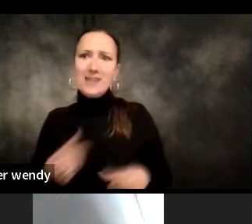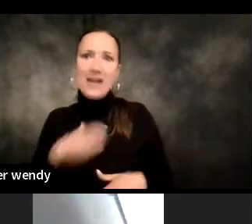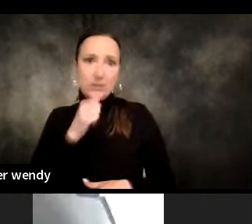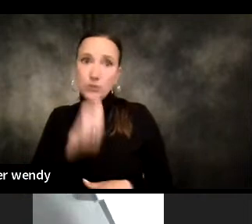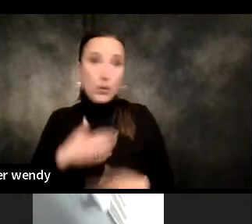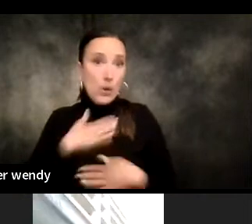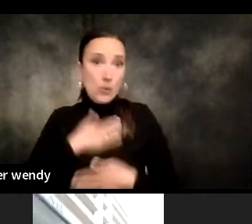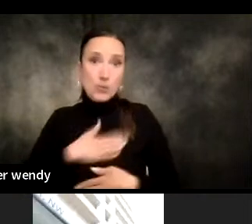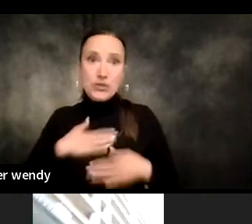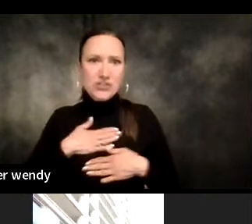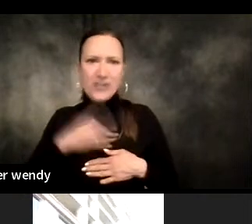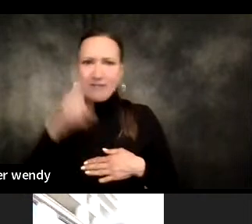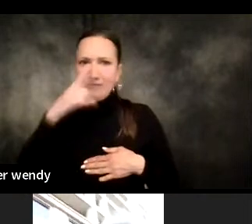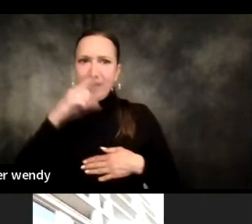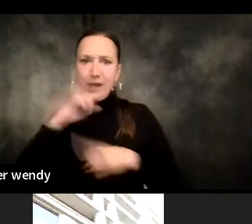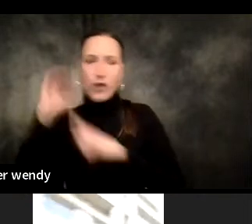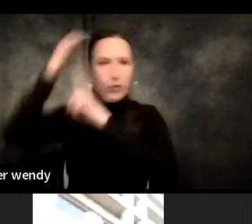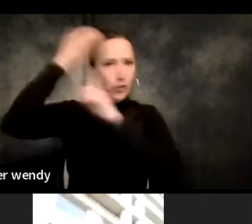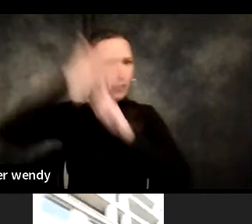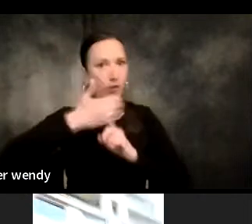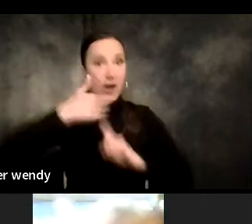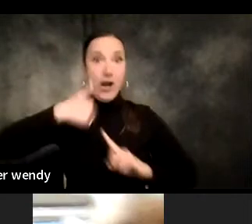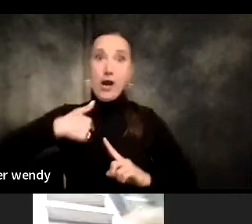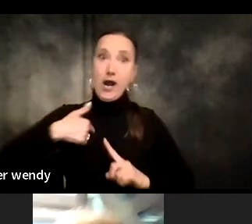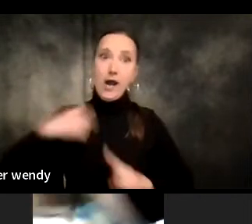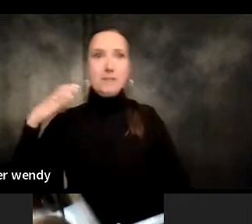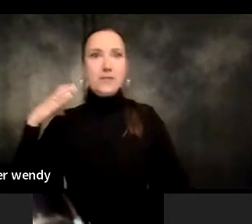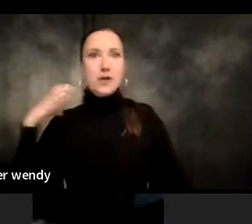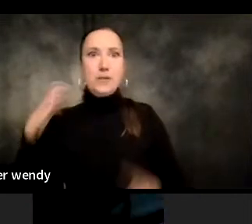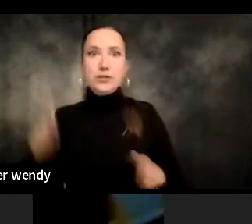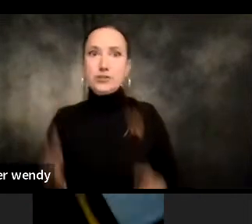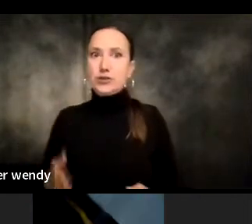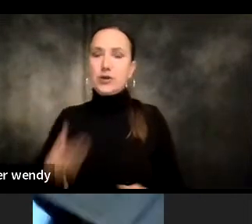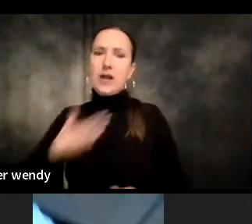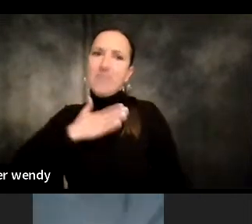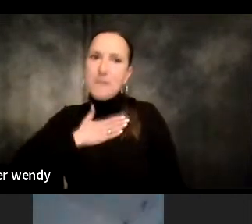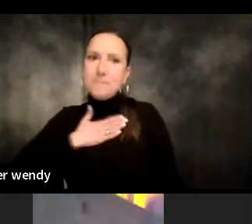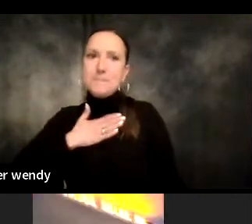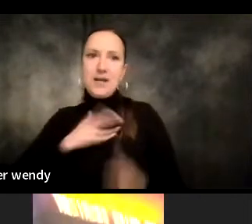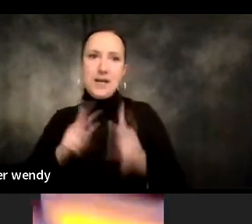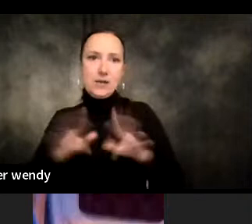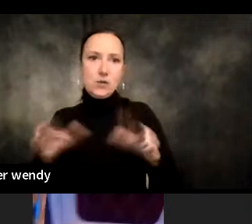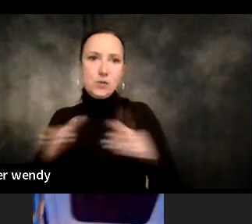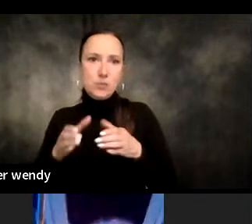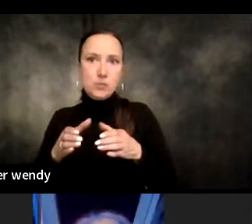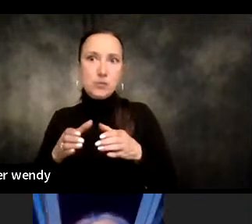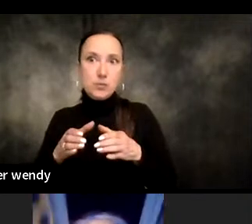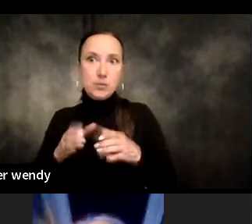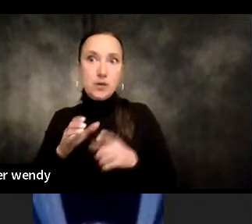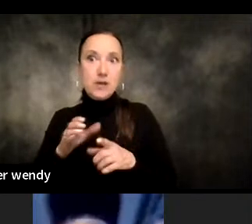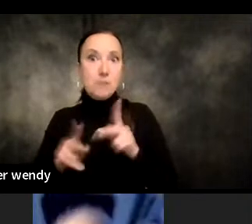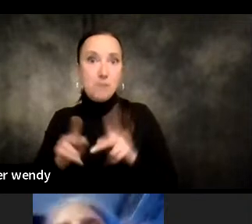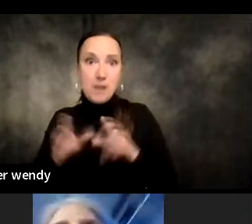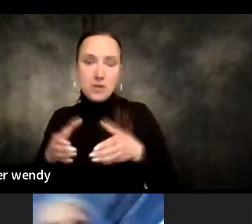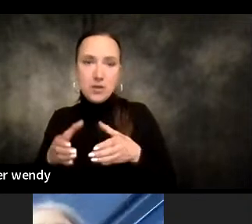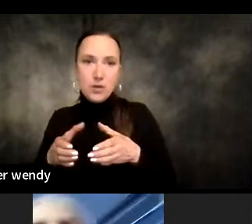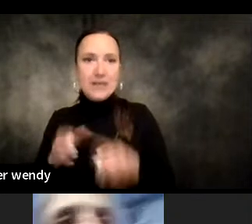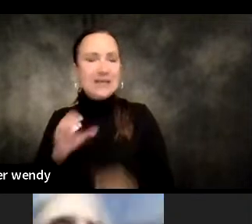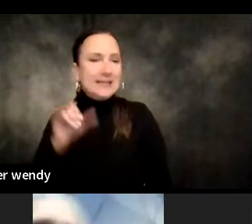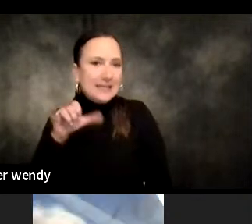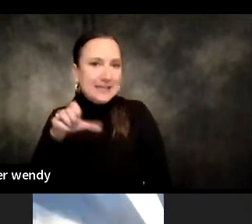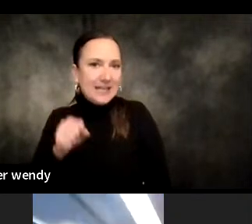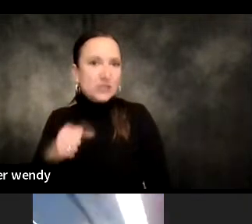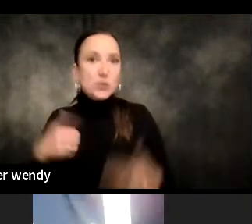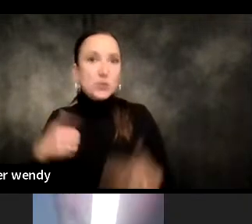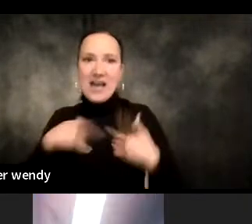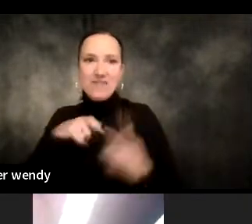appreciate someone acting as if they are the commissioner of my constituents. Yes, we all have our own